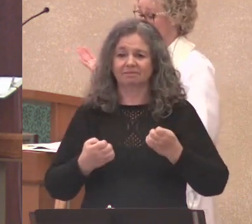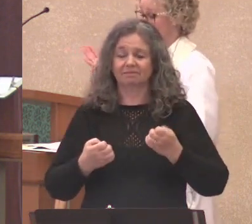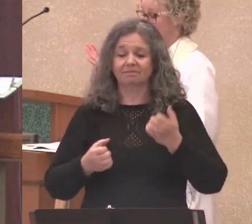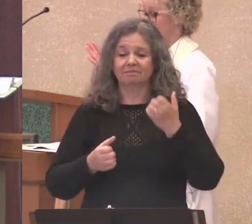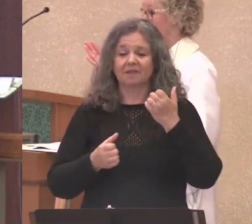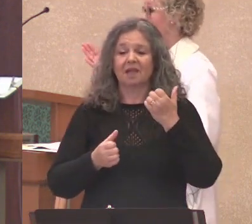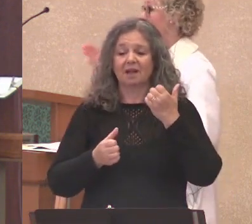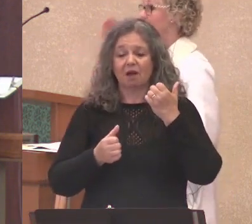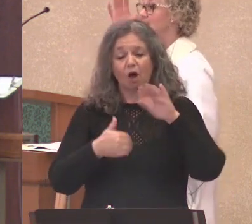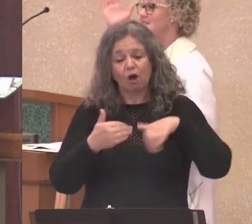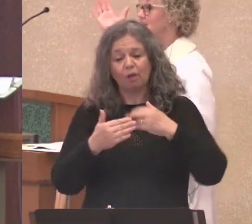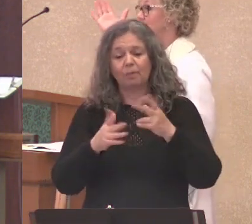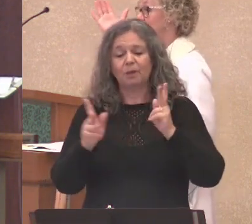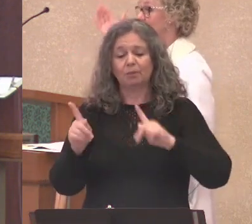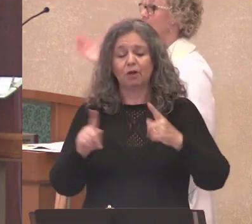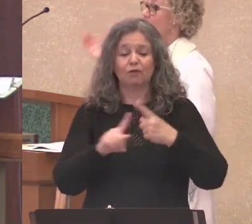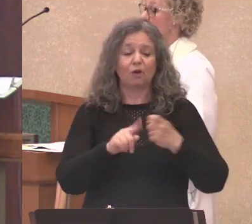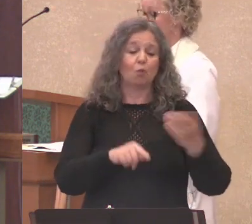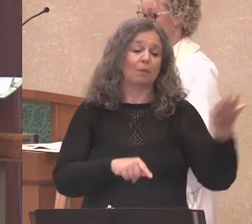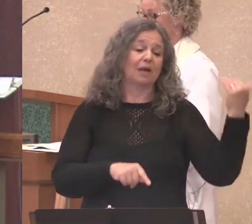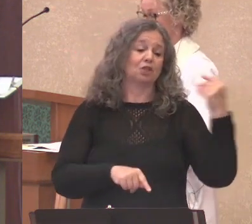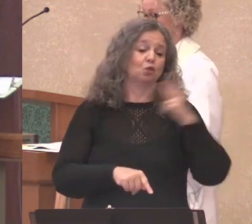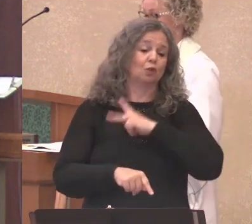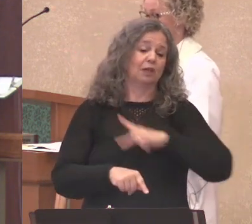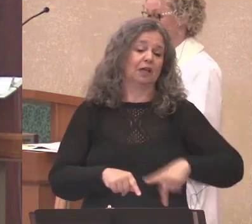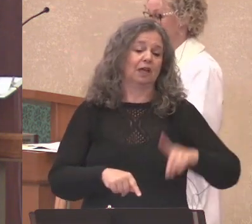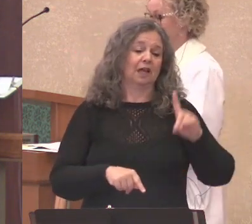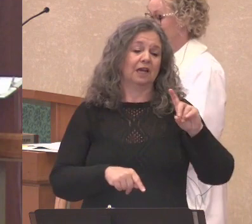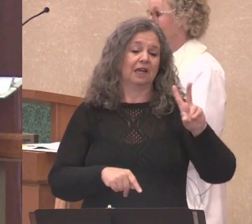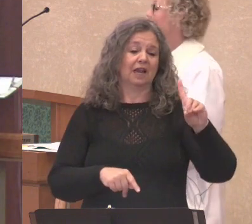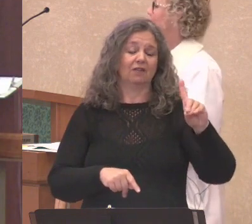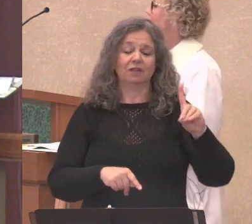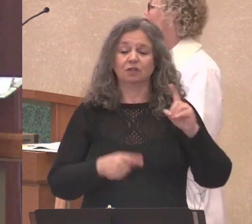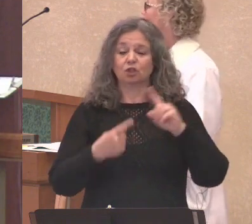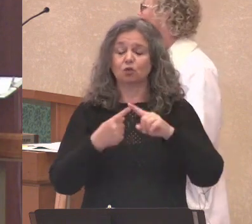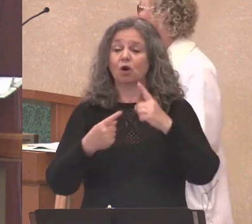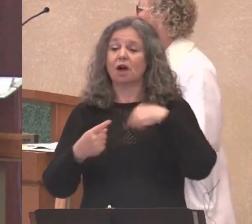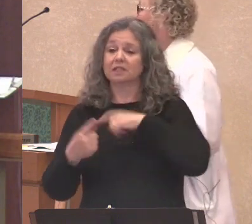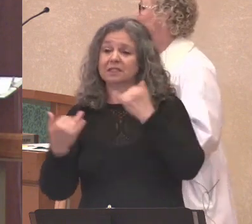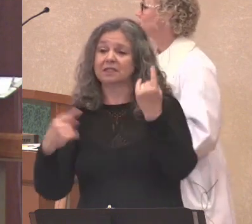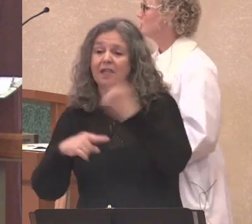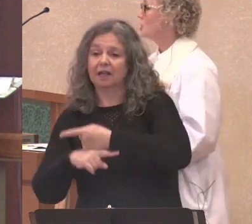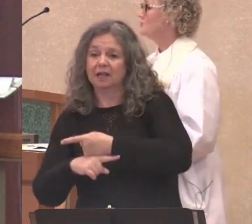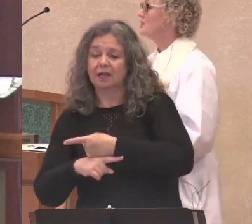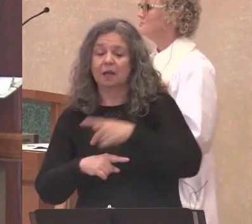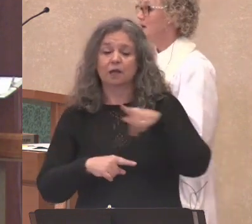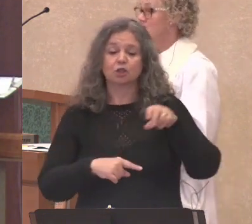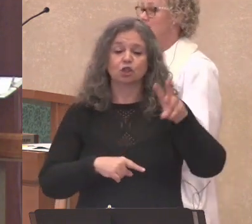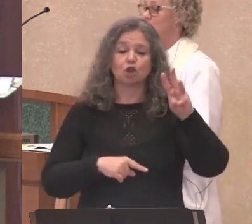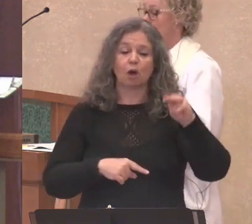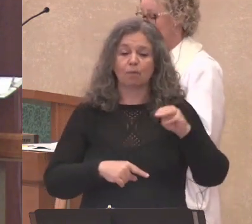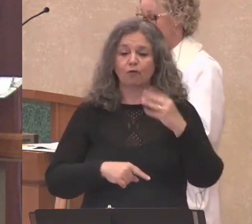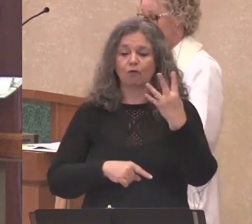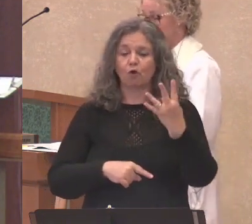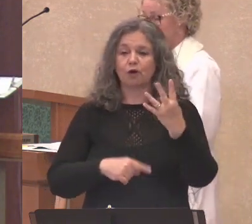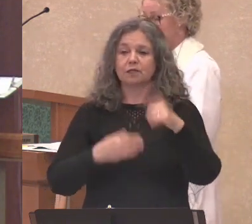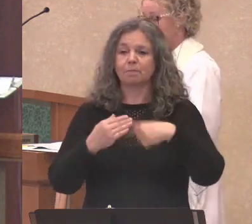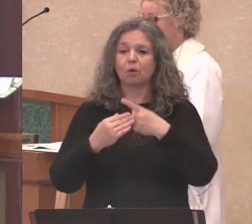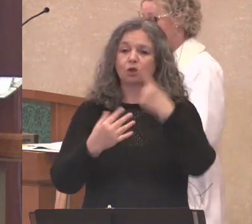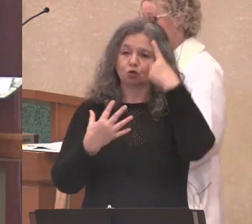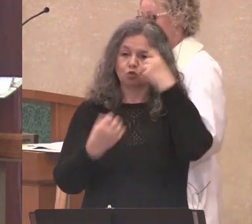every generation, from King David all the way to ours. Psalm 4 is a psalm about